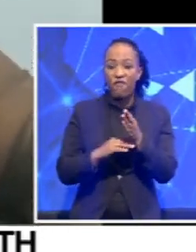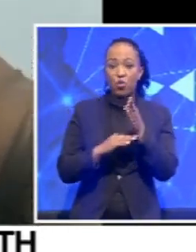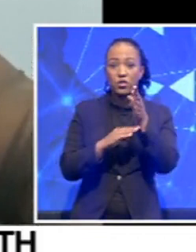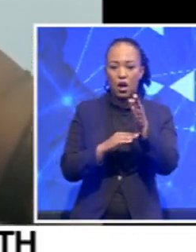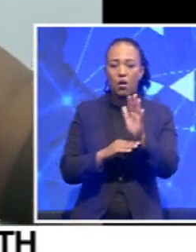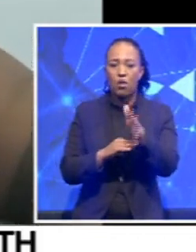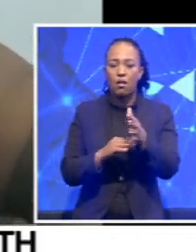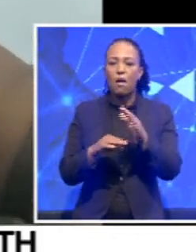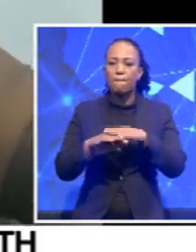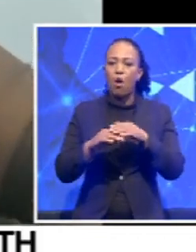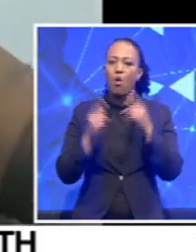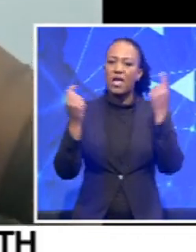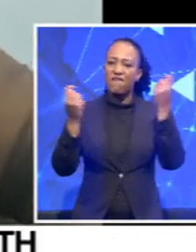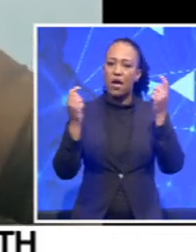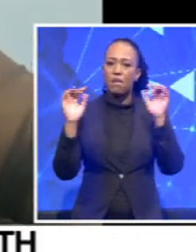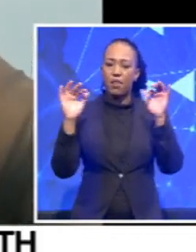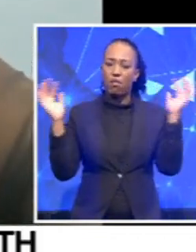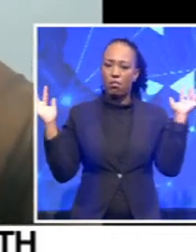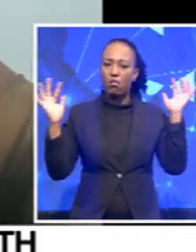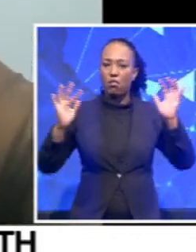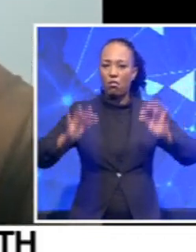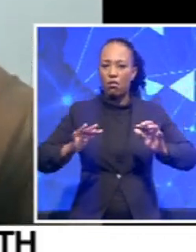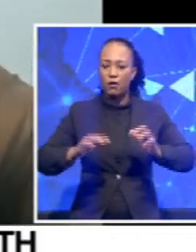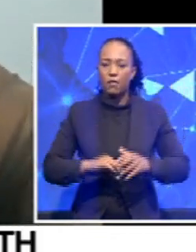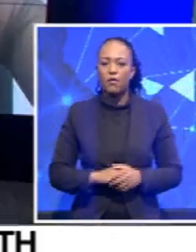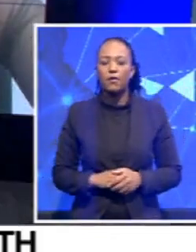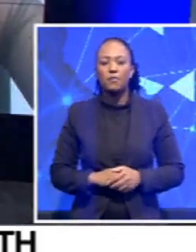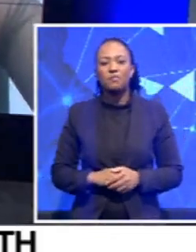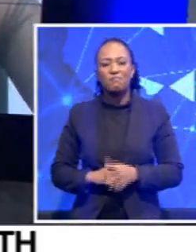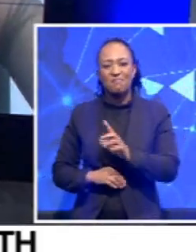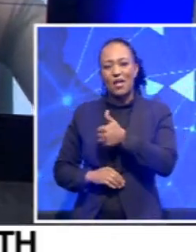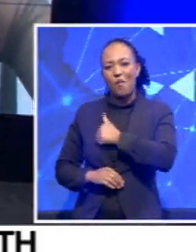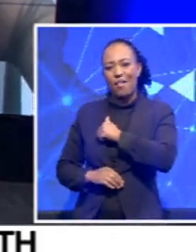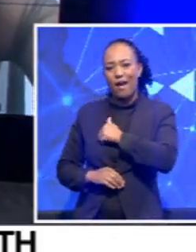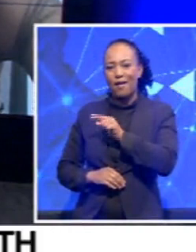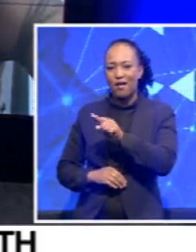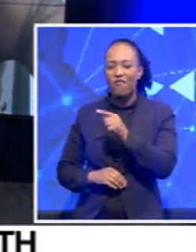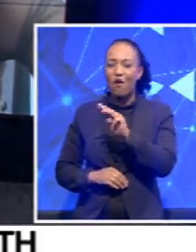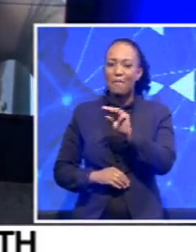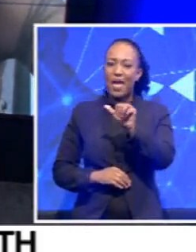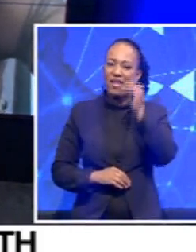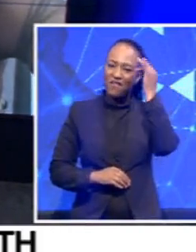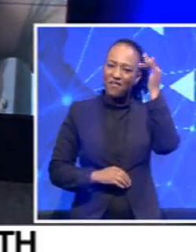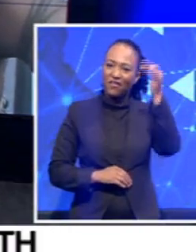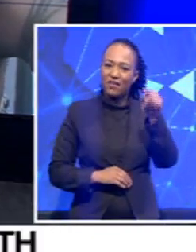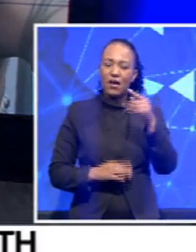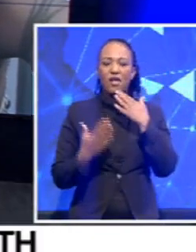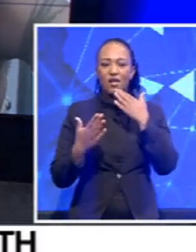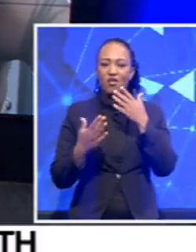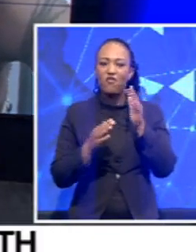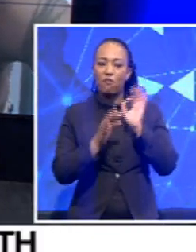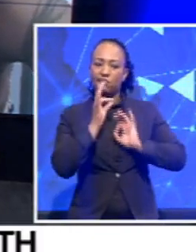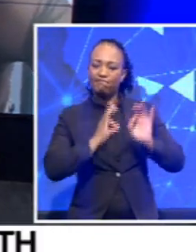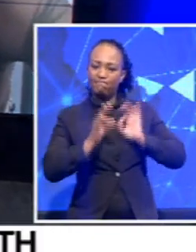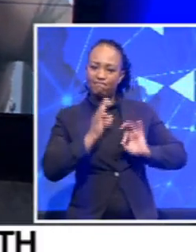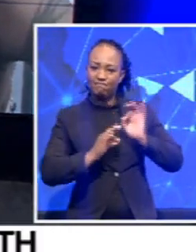we can have an even bigger event with more people, which would be fantastic. Lauren, we wish you all your best in your Masters in Philosophy. Thank you so much for speaking to